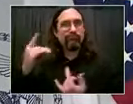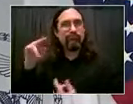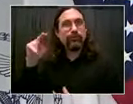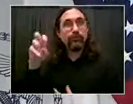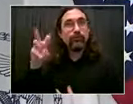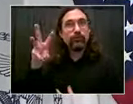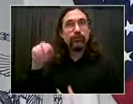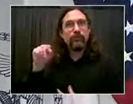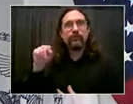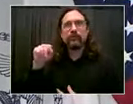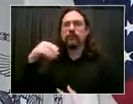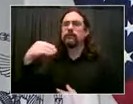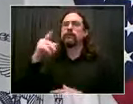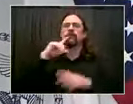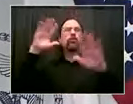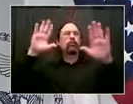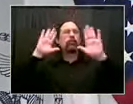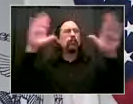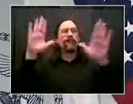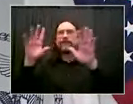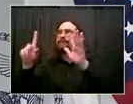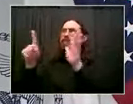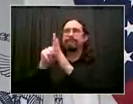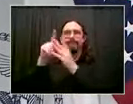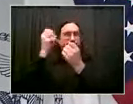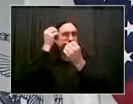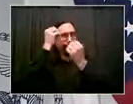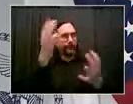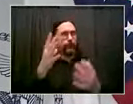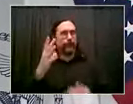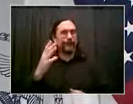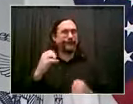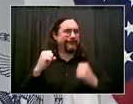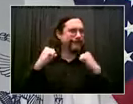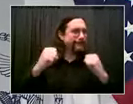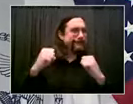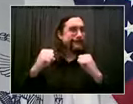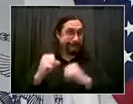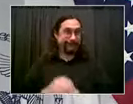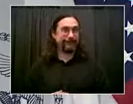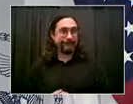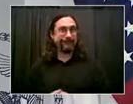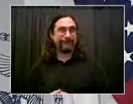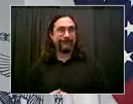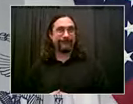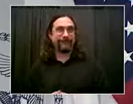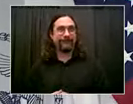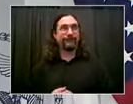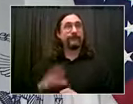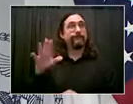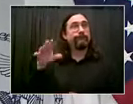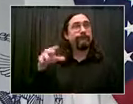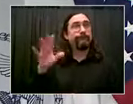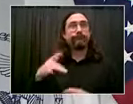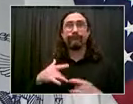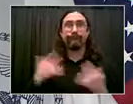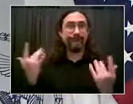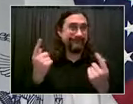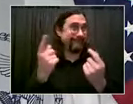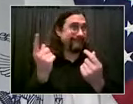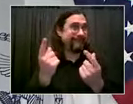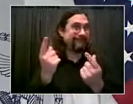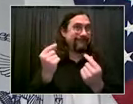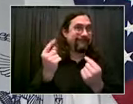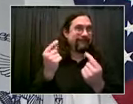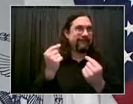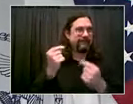wonderful, powerful, clear indications of the fact that New York City is moving in the right direction. We are getting healthier all